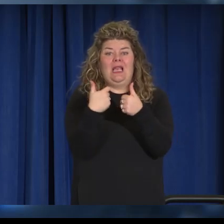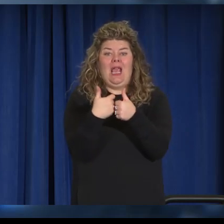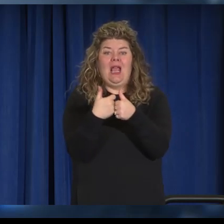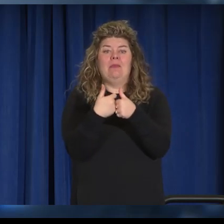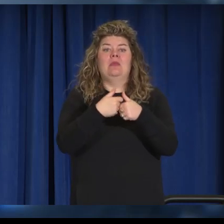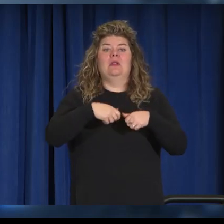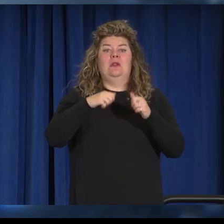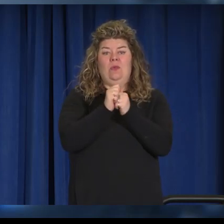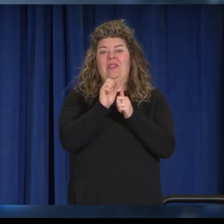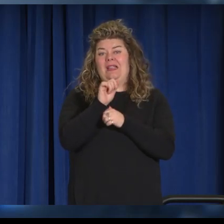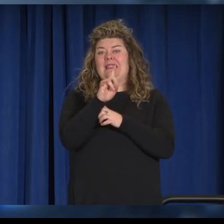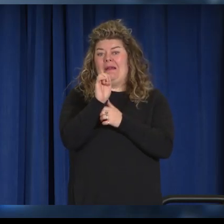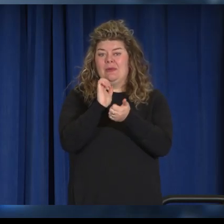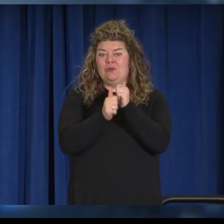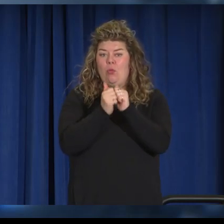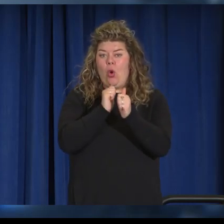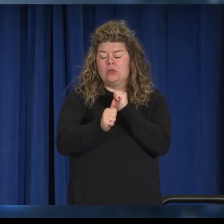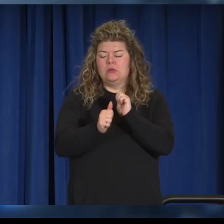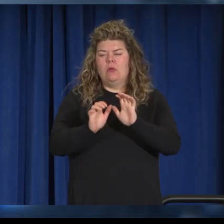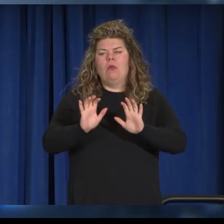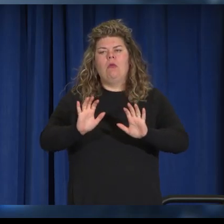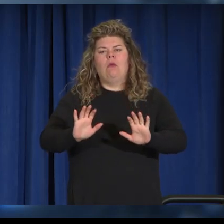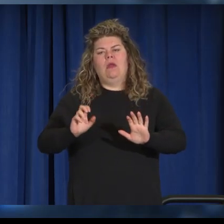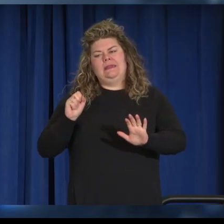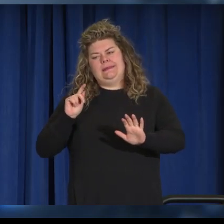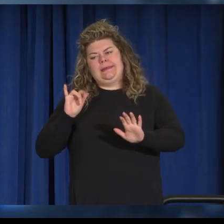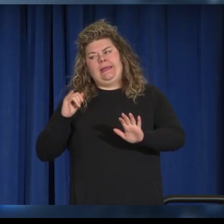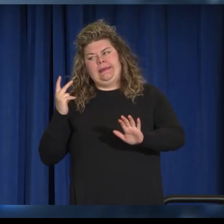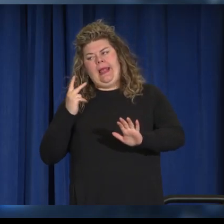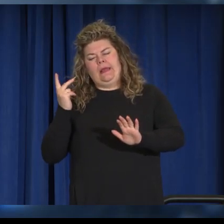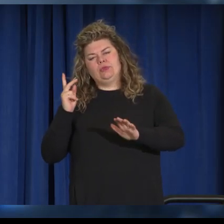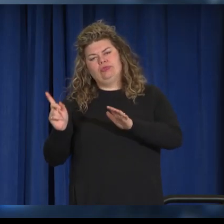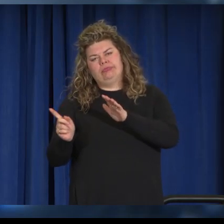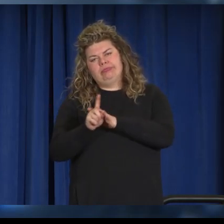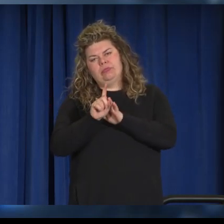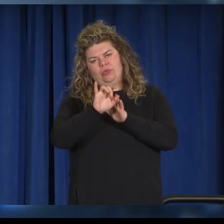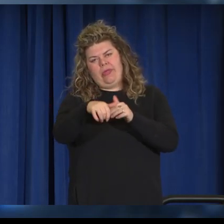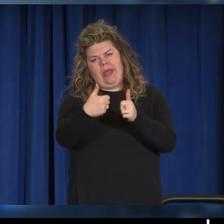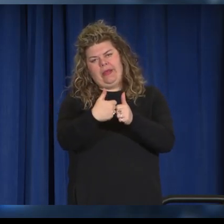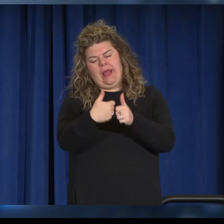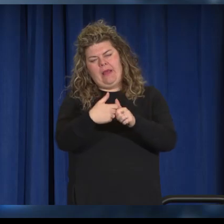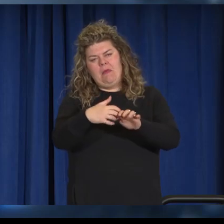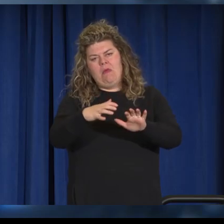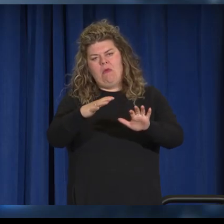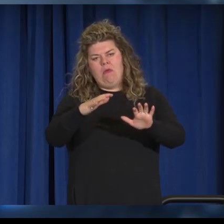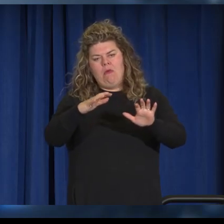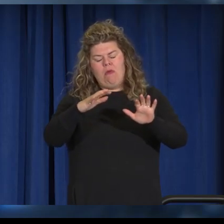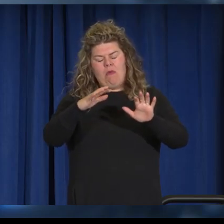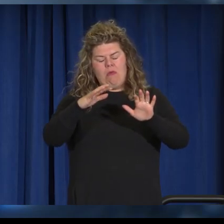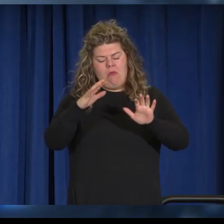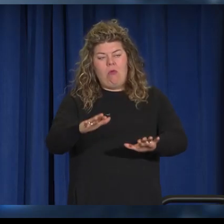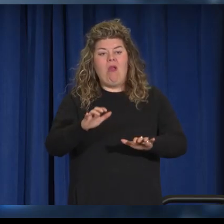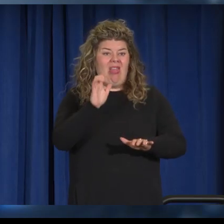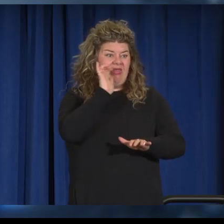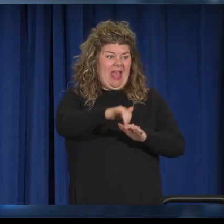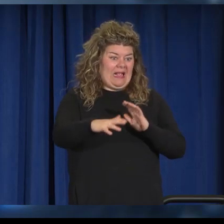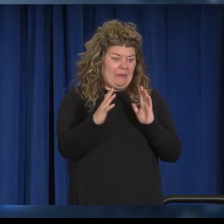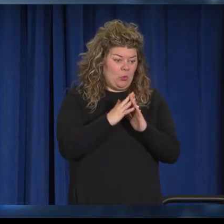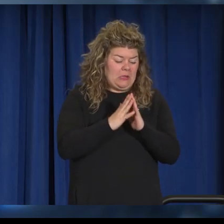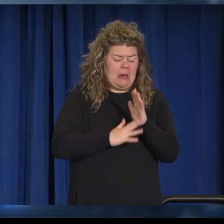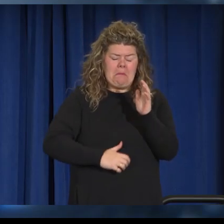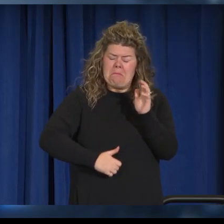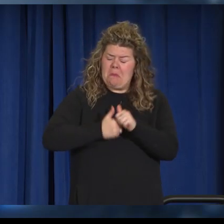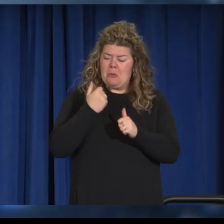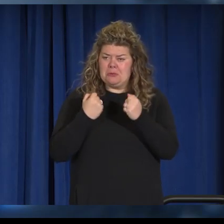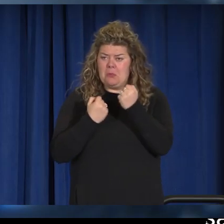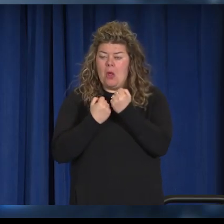open gym nights. This is the most supportive community we have ever seen. There were people who have